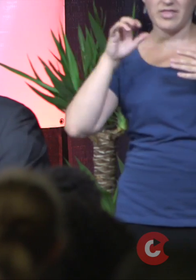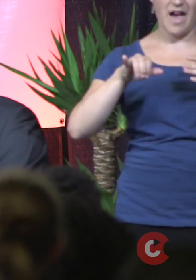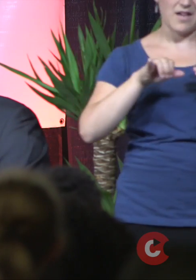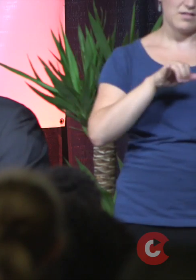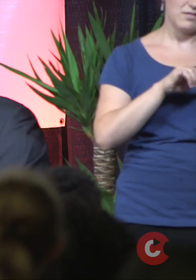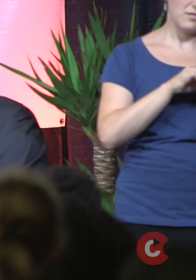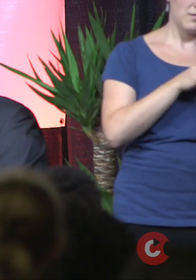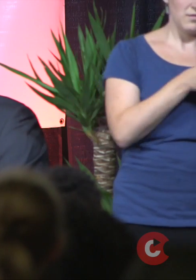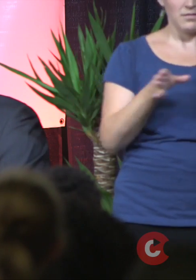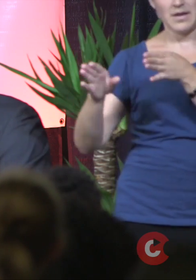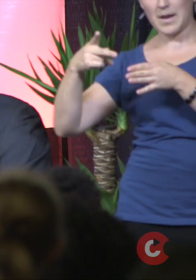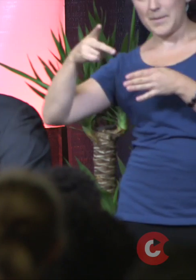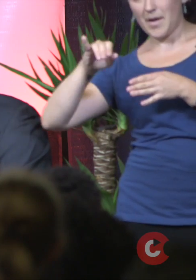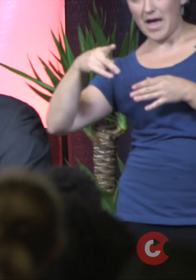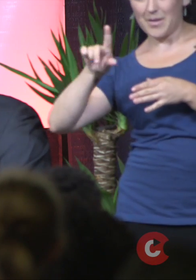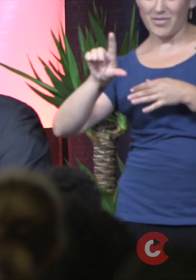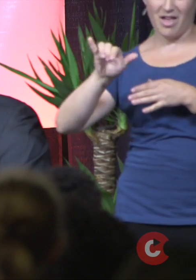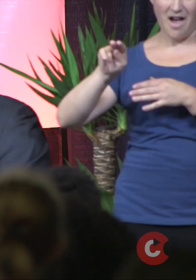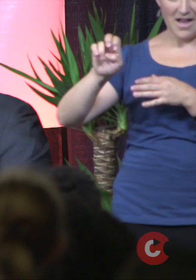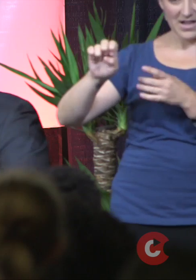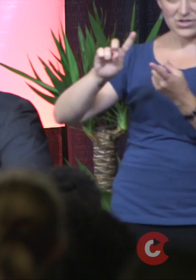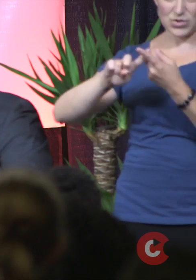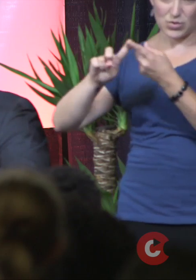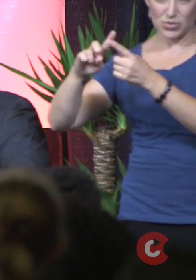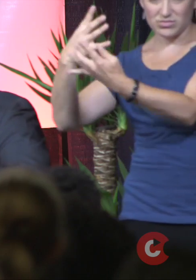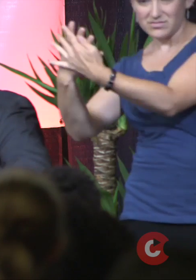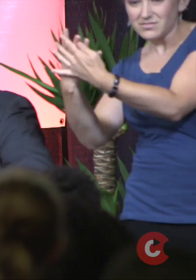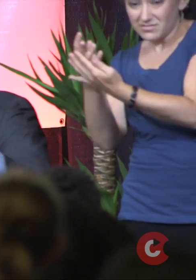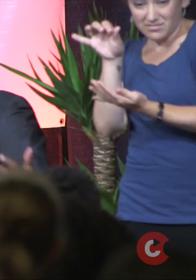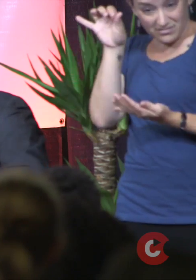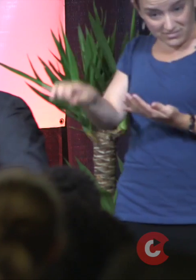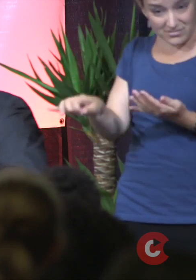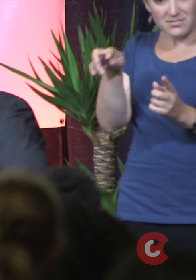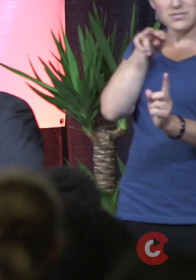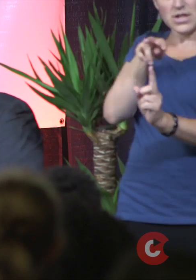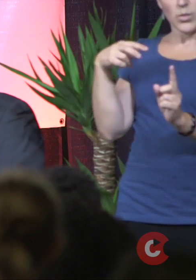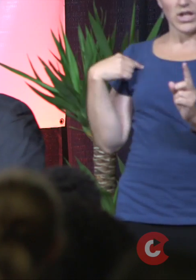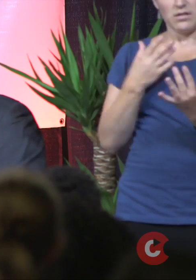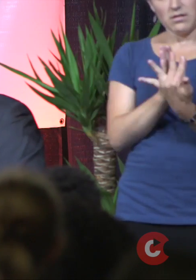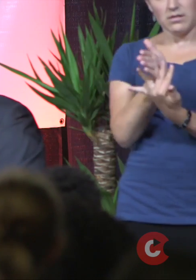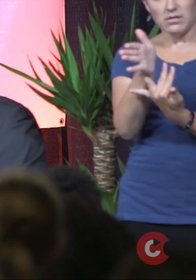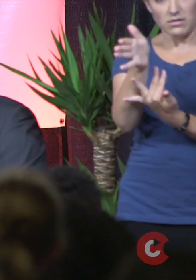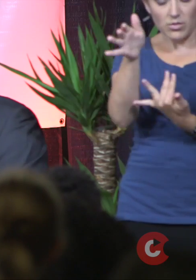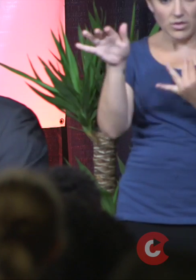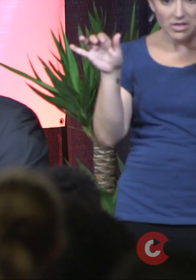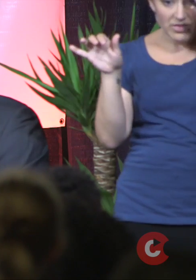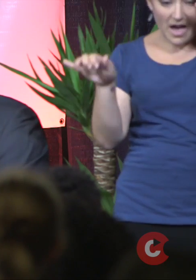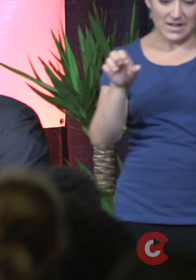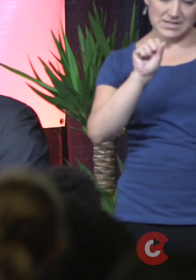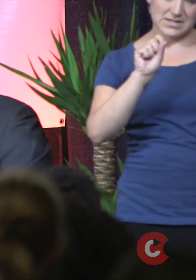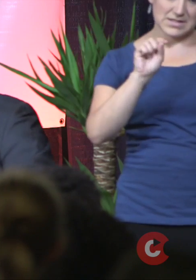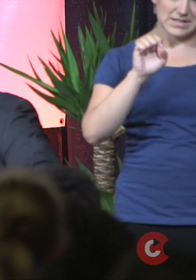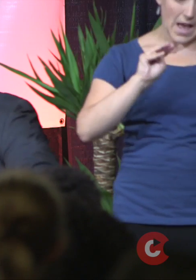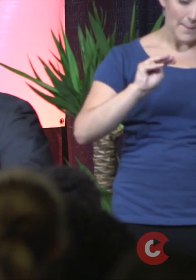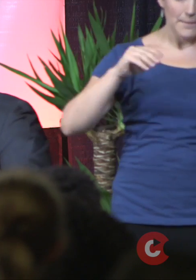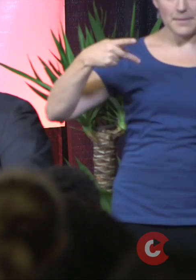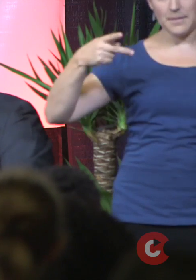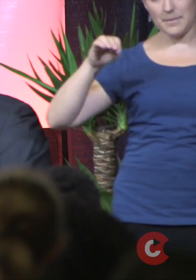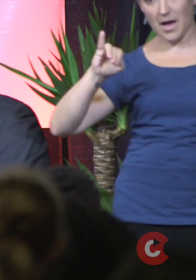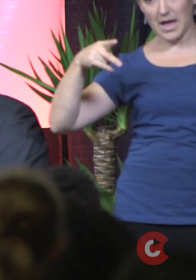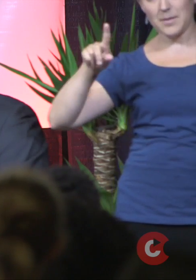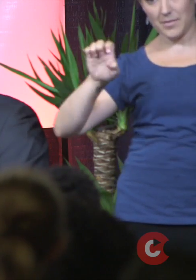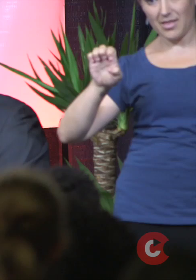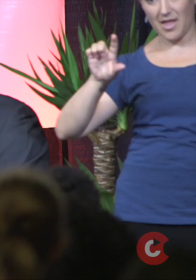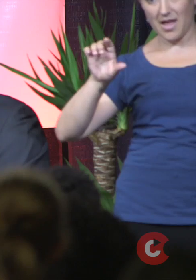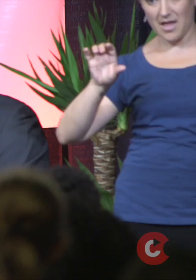pipeline perspective, as we look, those of us who've been through the entire STEM pipeline and now are sort of at